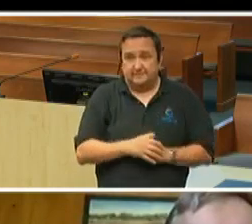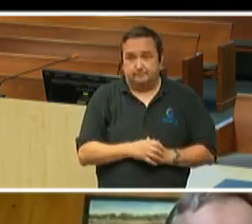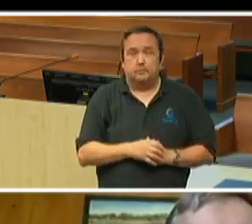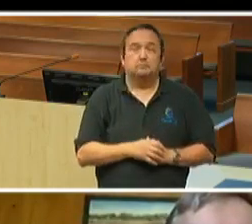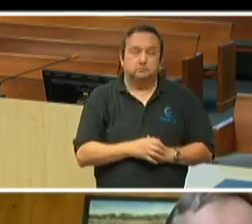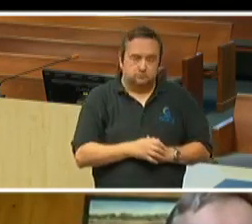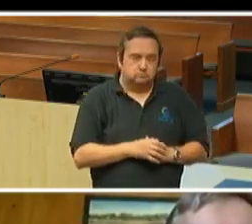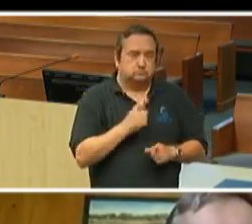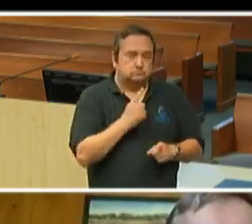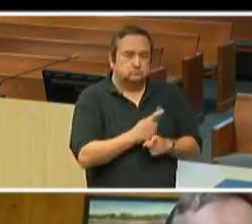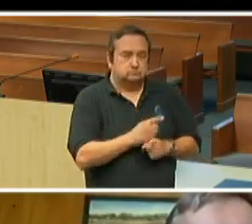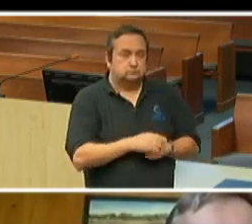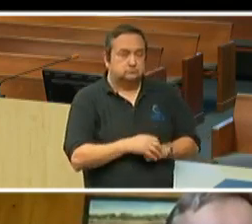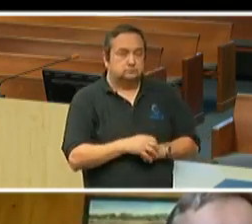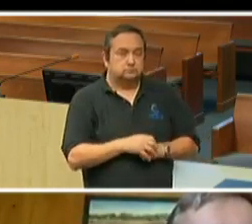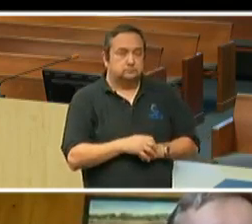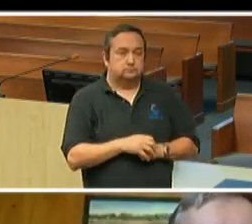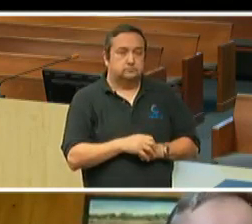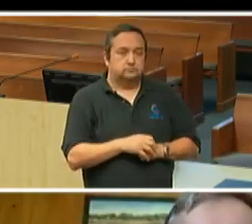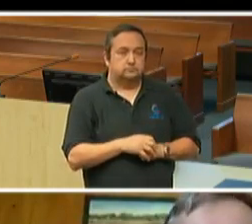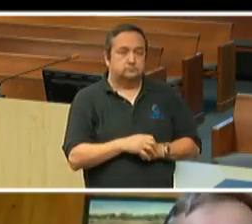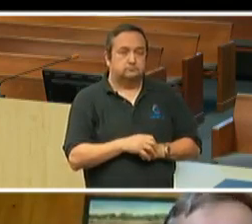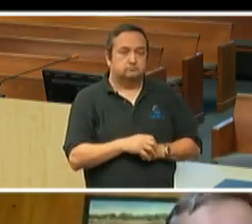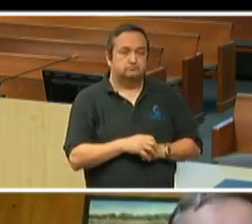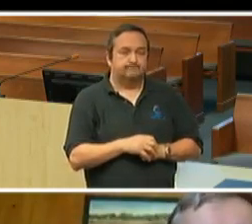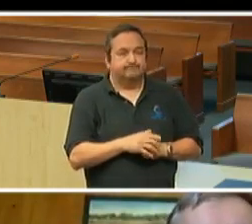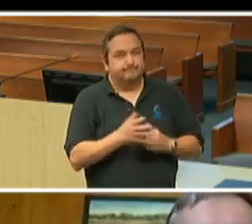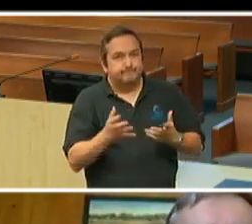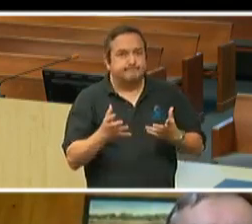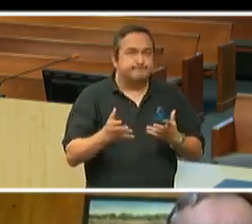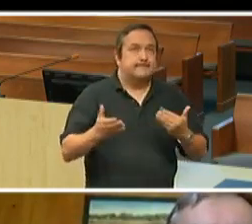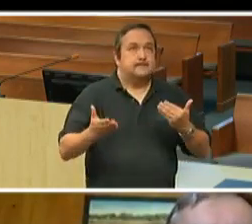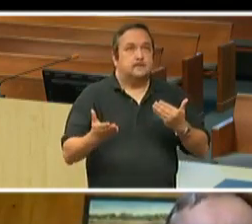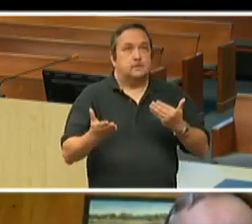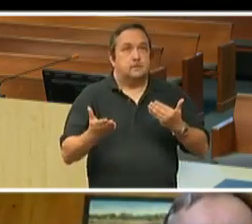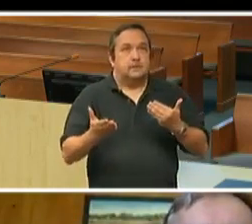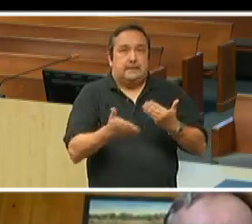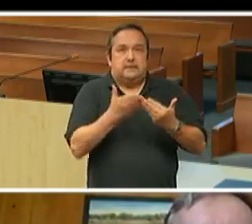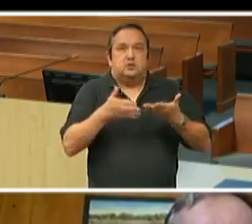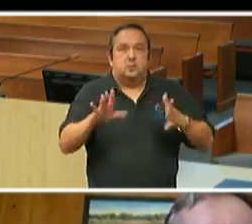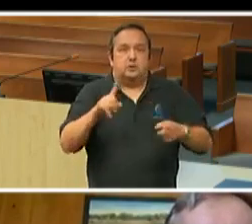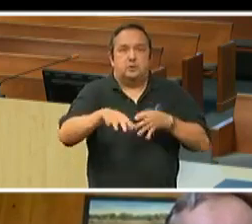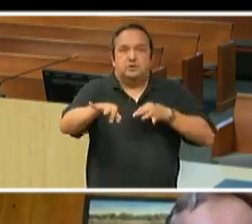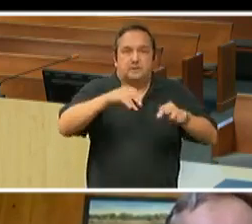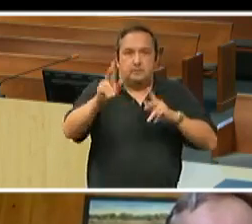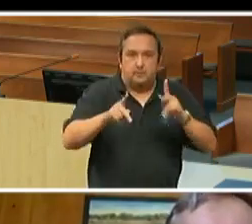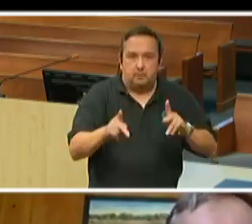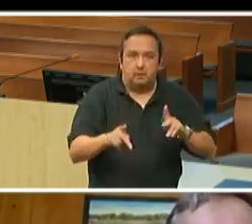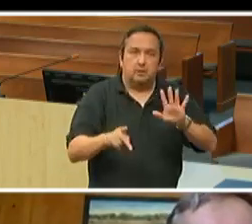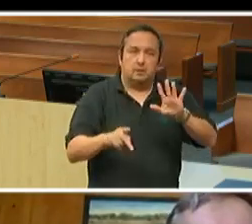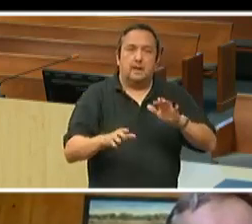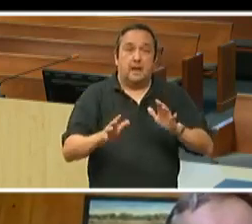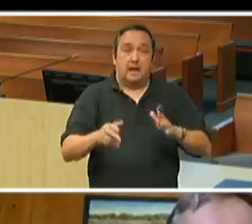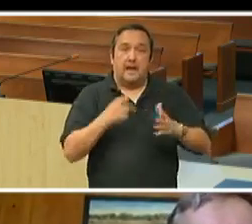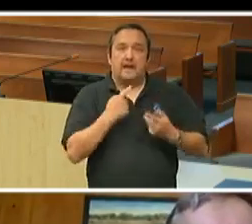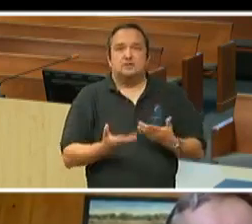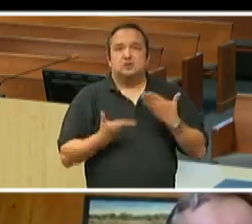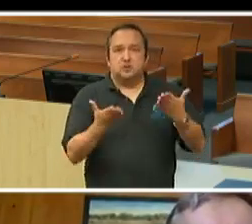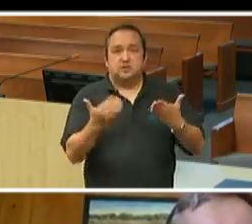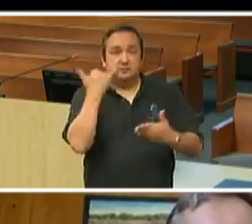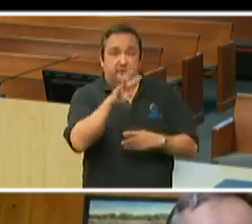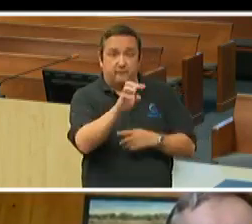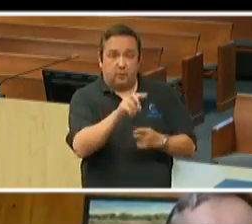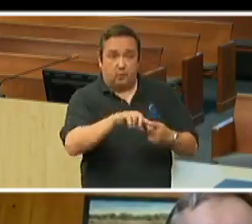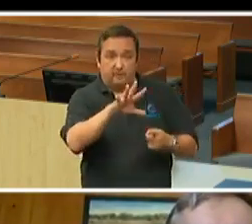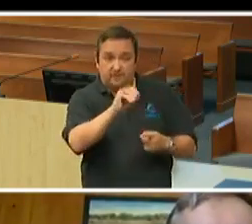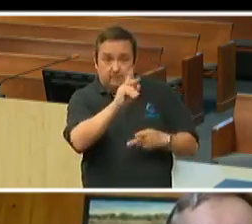Correct. So anyway, however, is the easiest way to do it that makes it explainable. What I'm suggesting is that if we've got 40 to 50 people in the